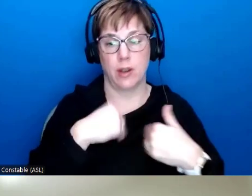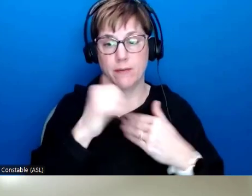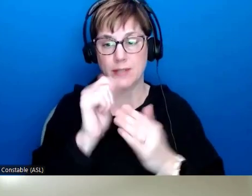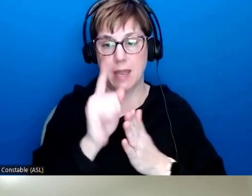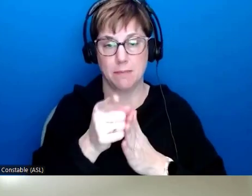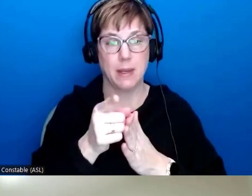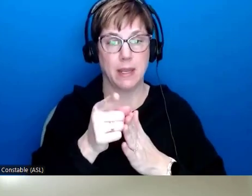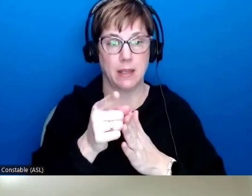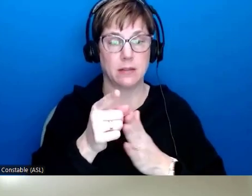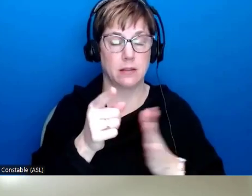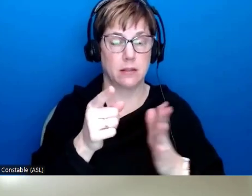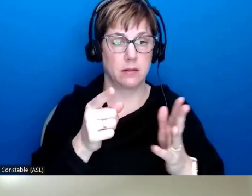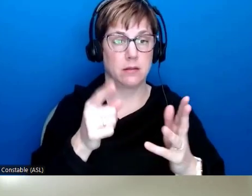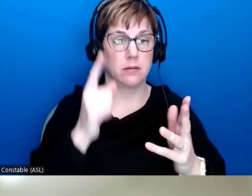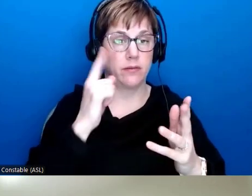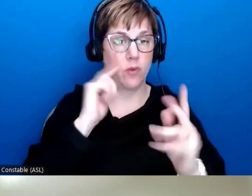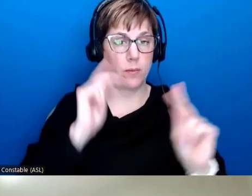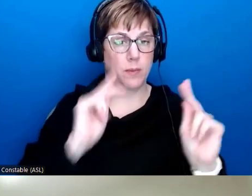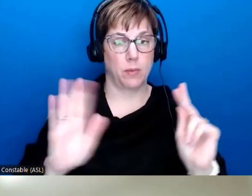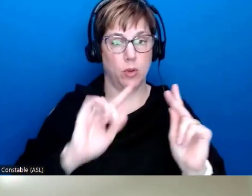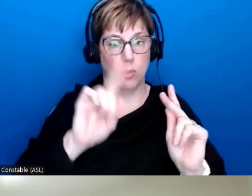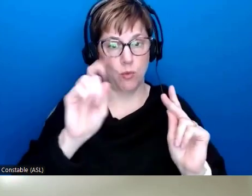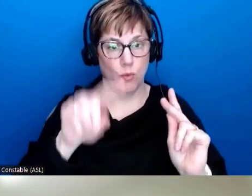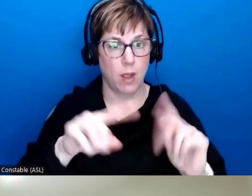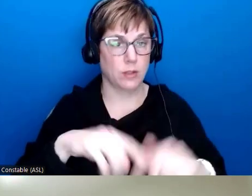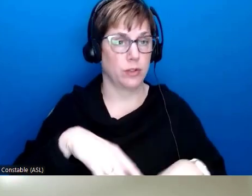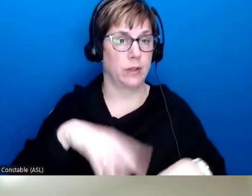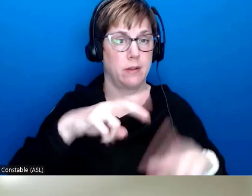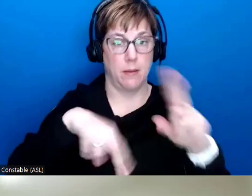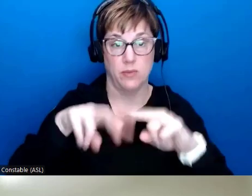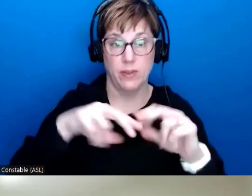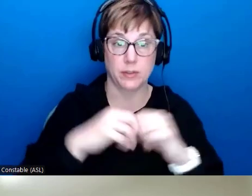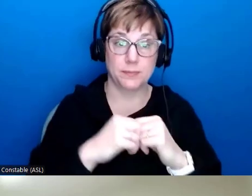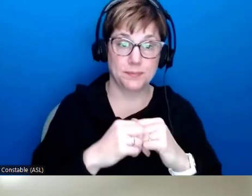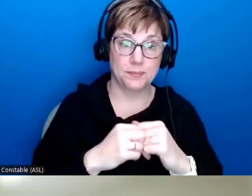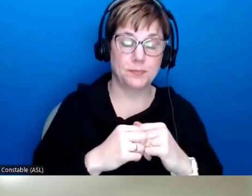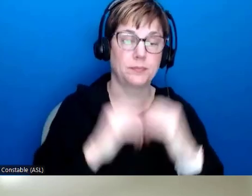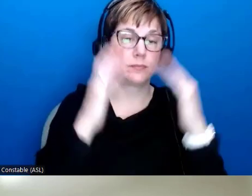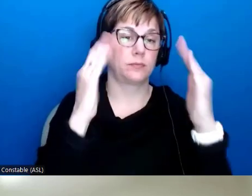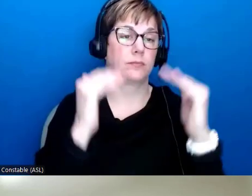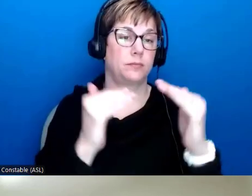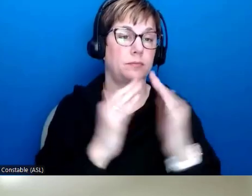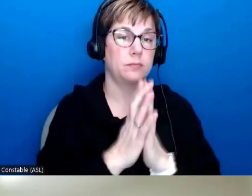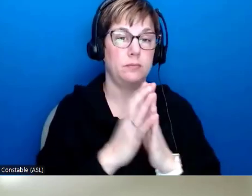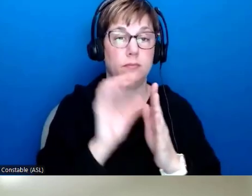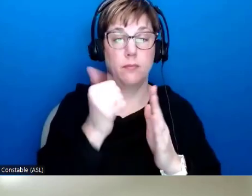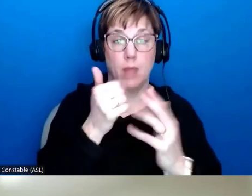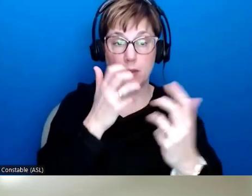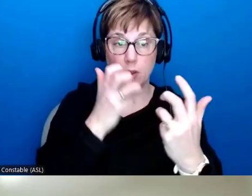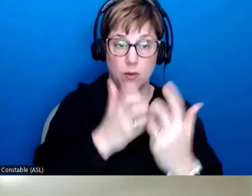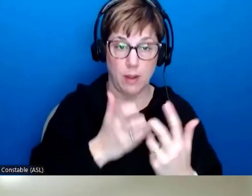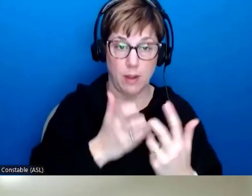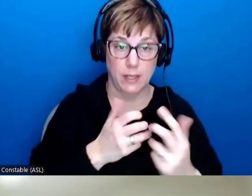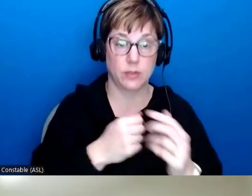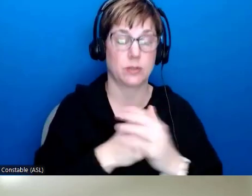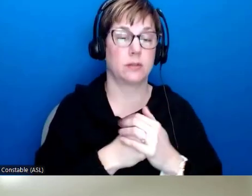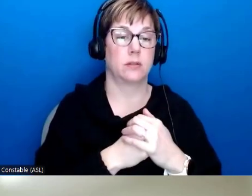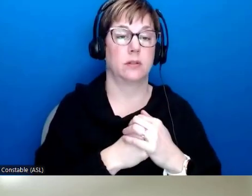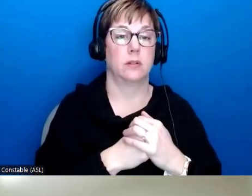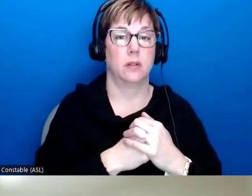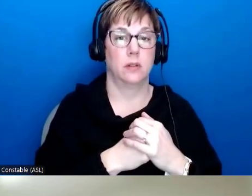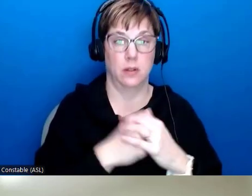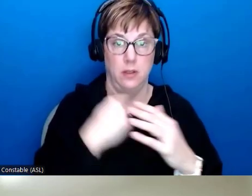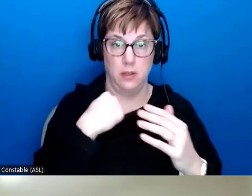end so we can get to people's specific questions or observations. So other accommodations that we've